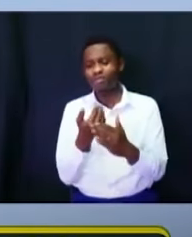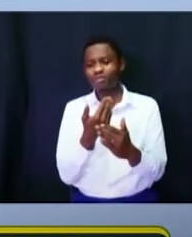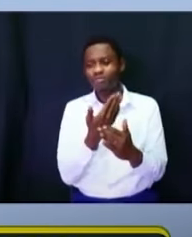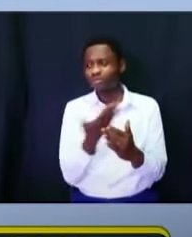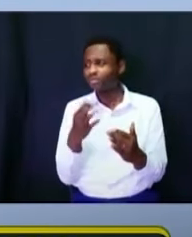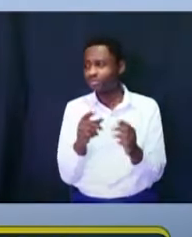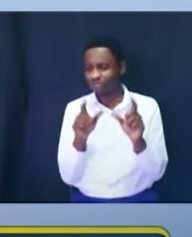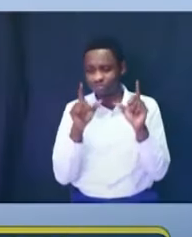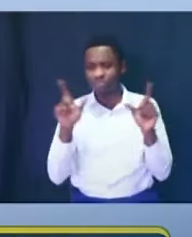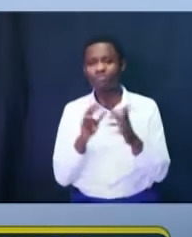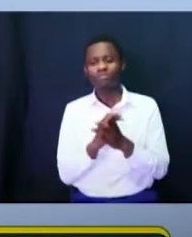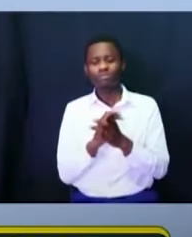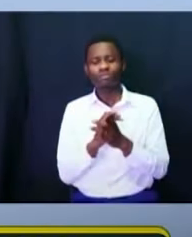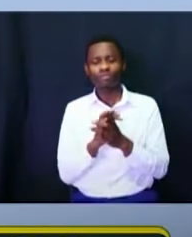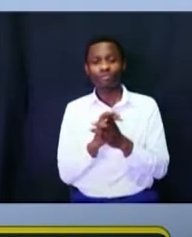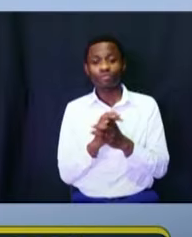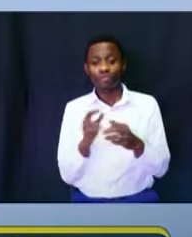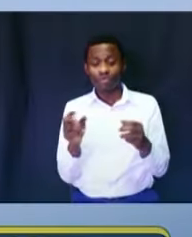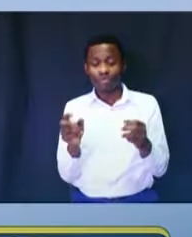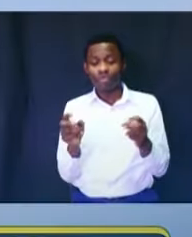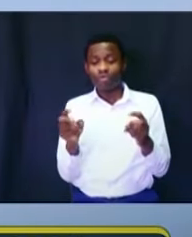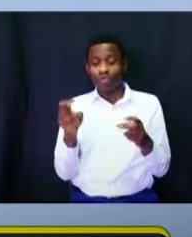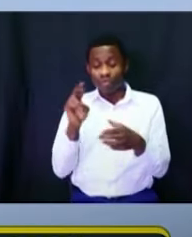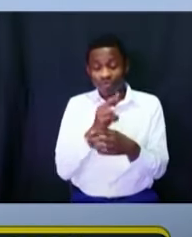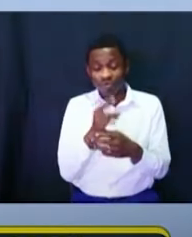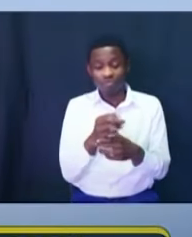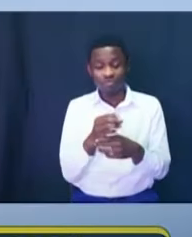or guys of so as to conceal